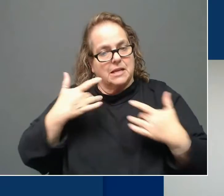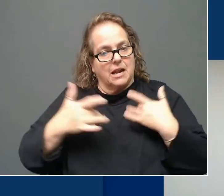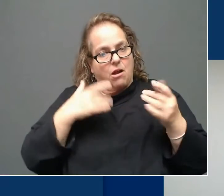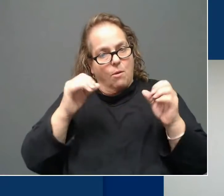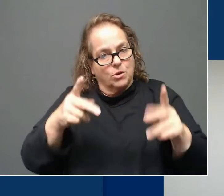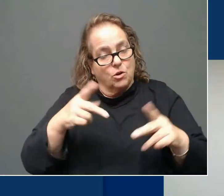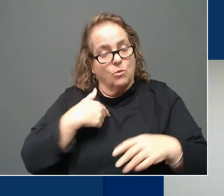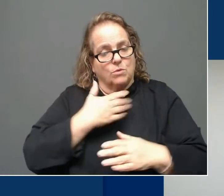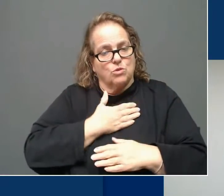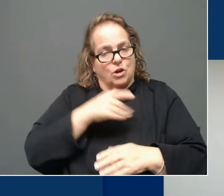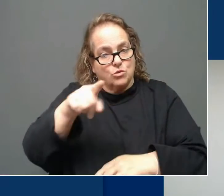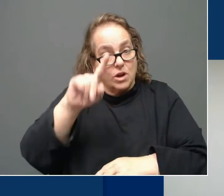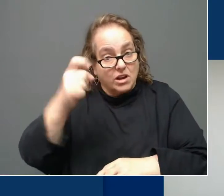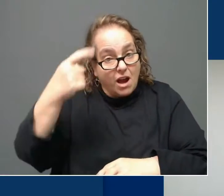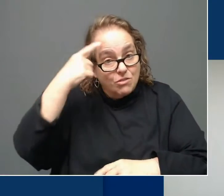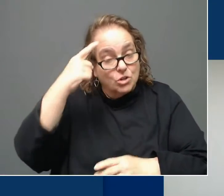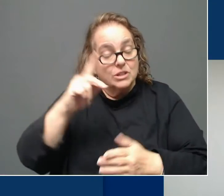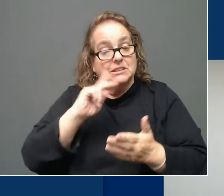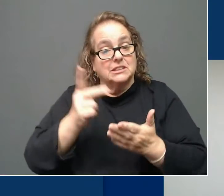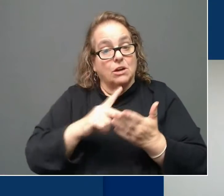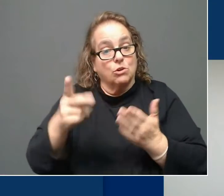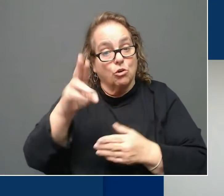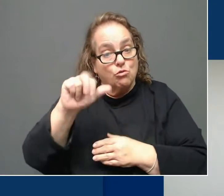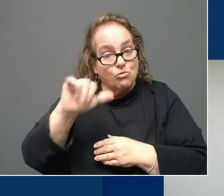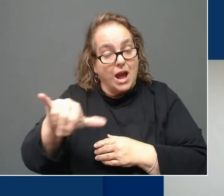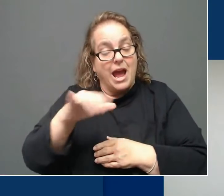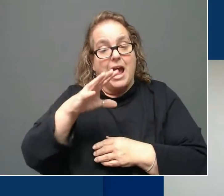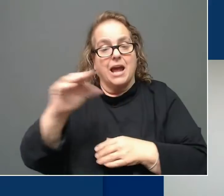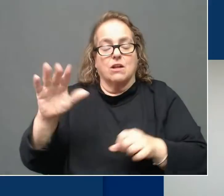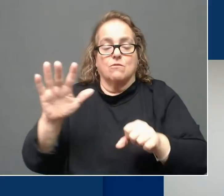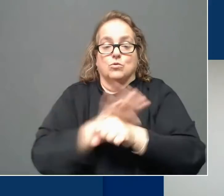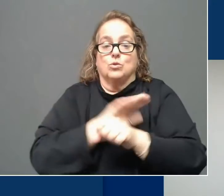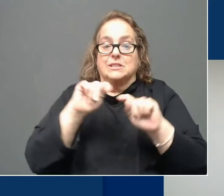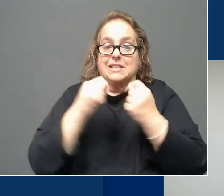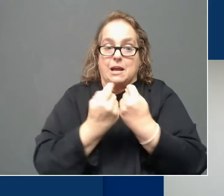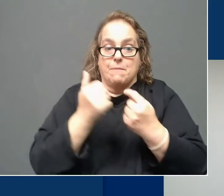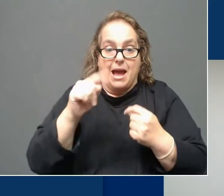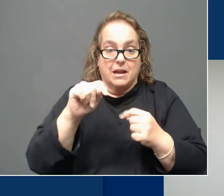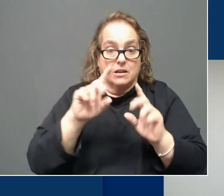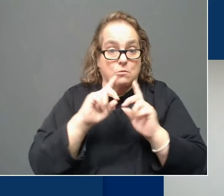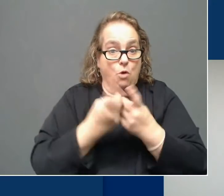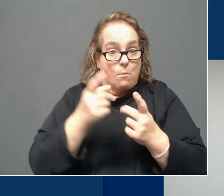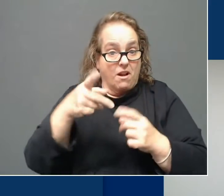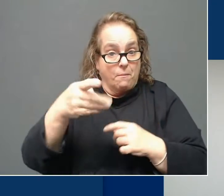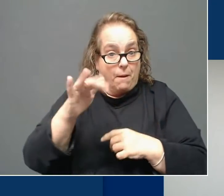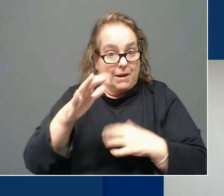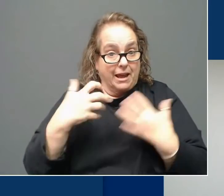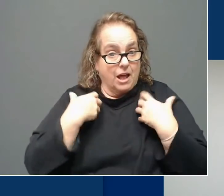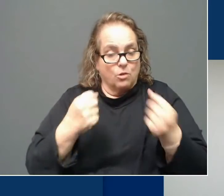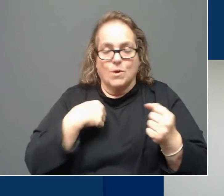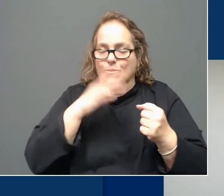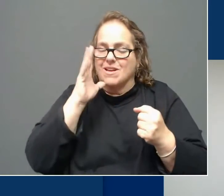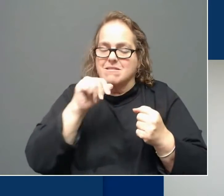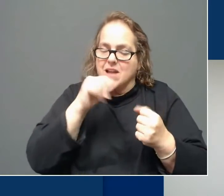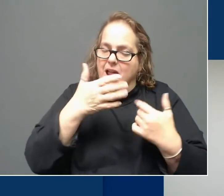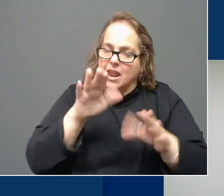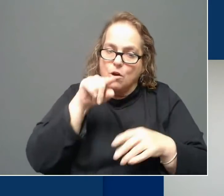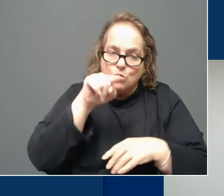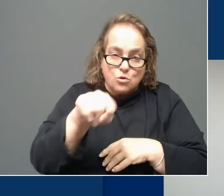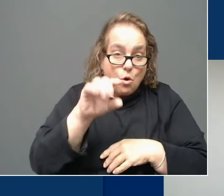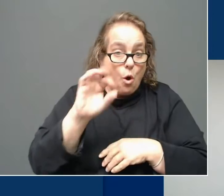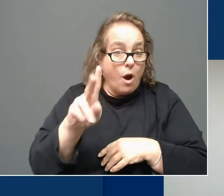Secretary Gray, and the entire team at the Department of Public Health. We will not let you or the Commonwealth down. Thank